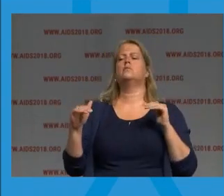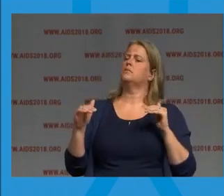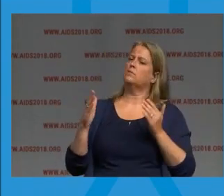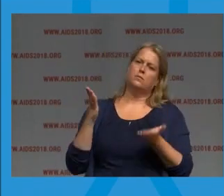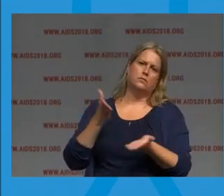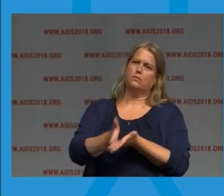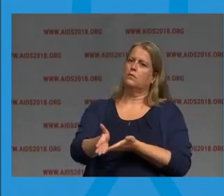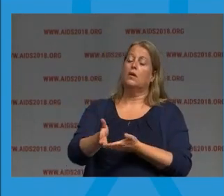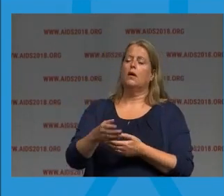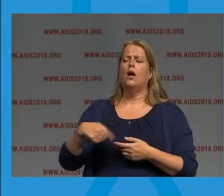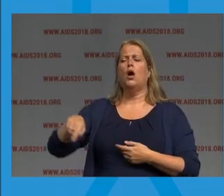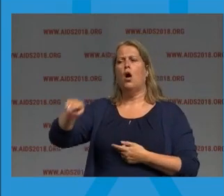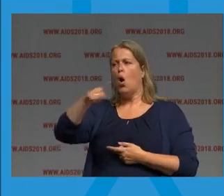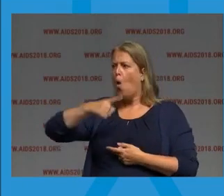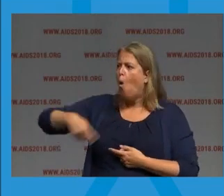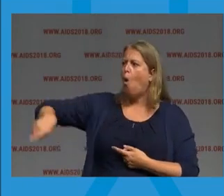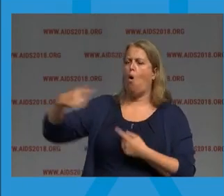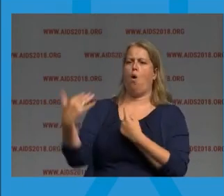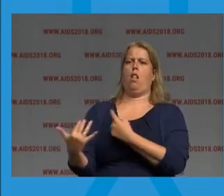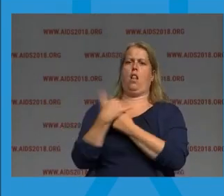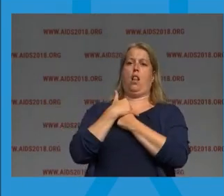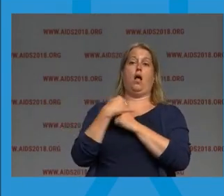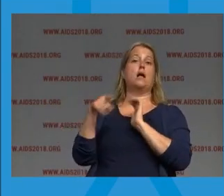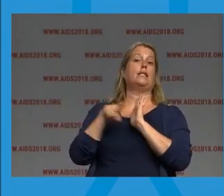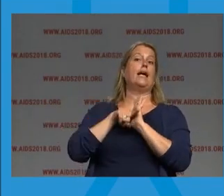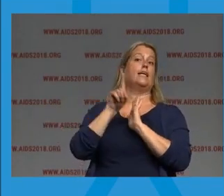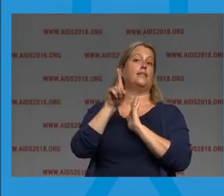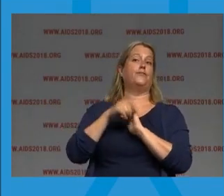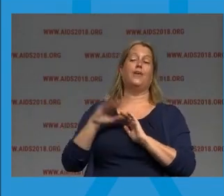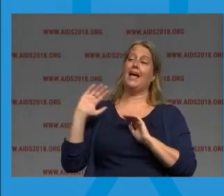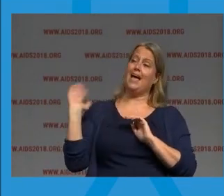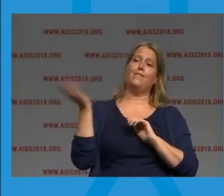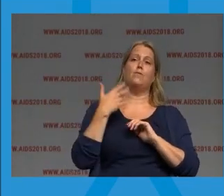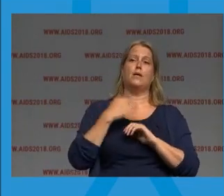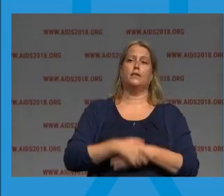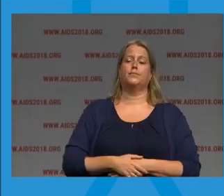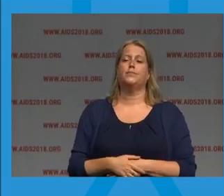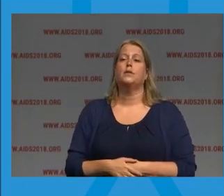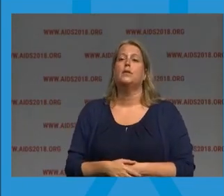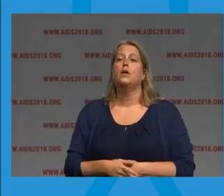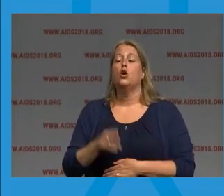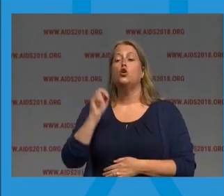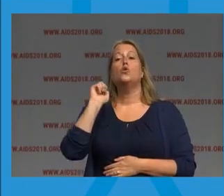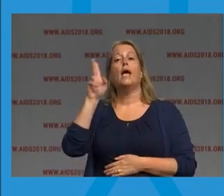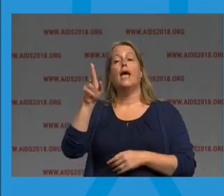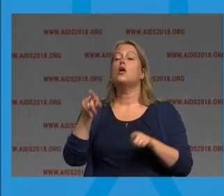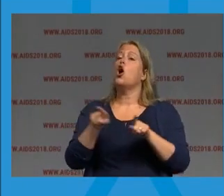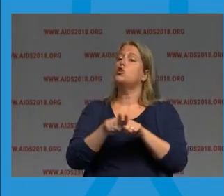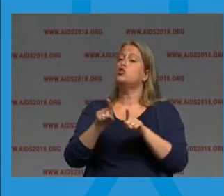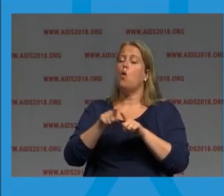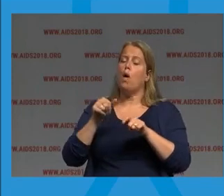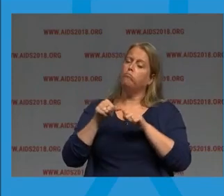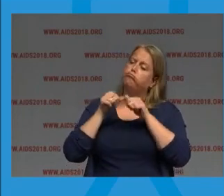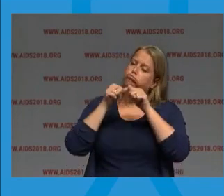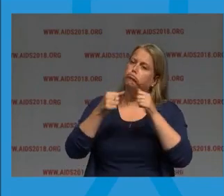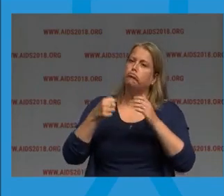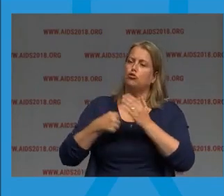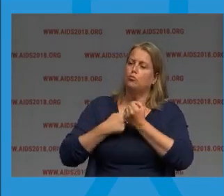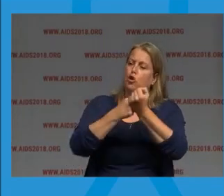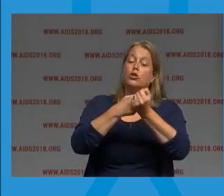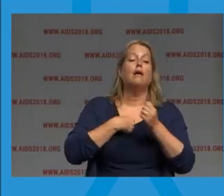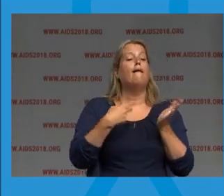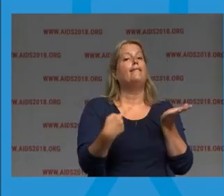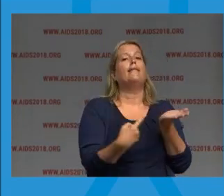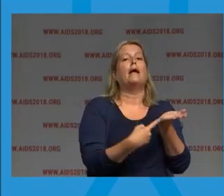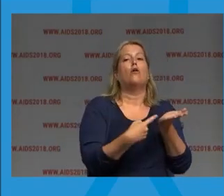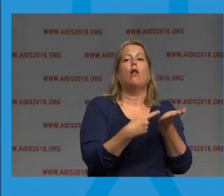impact all of us everywhere. The UK will also continue its significant support to technological innovations and